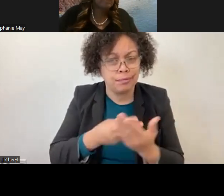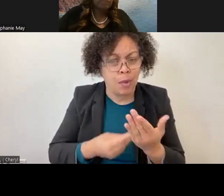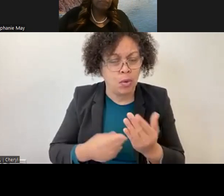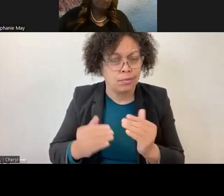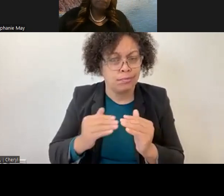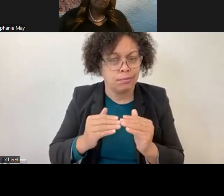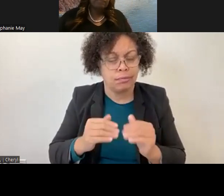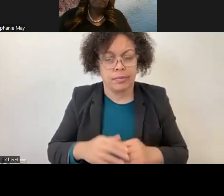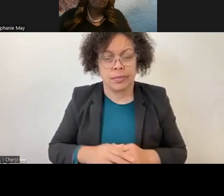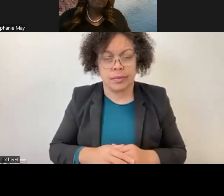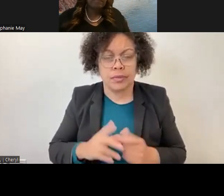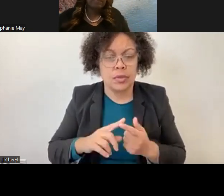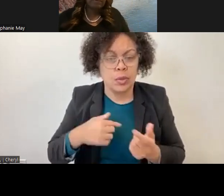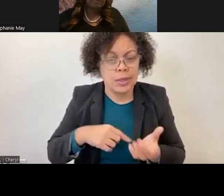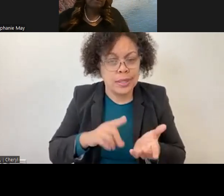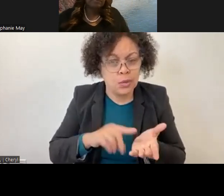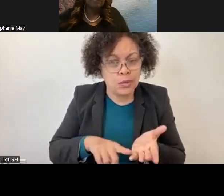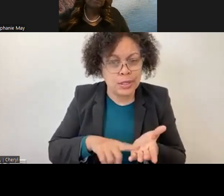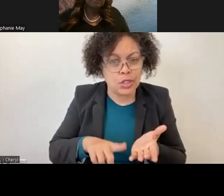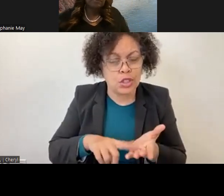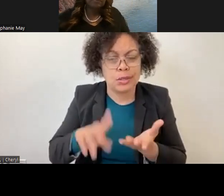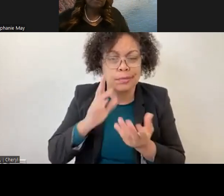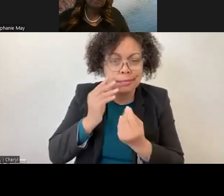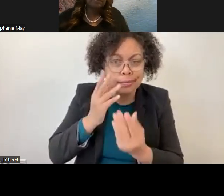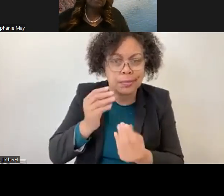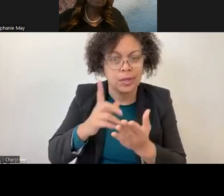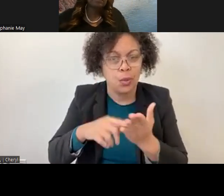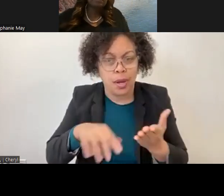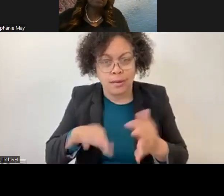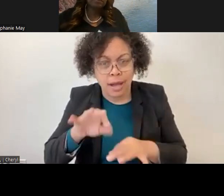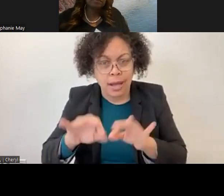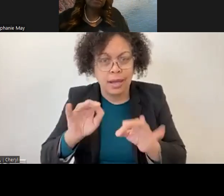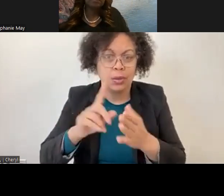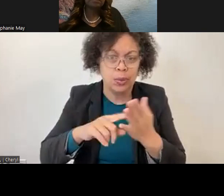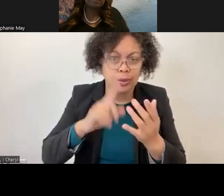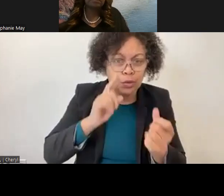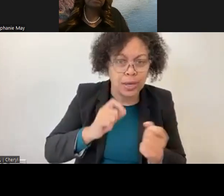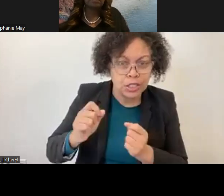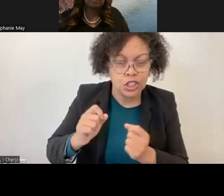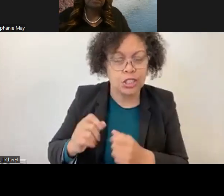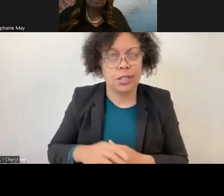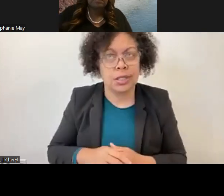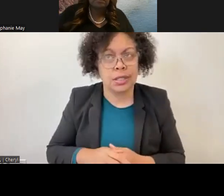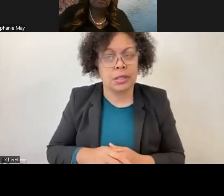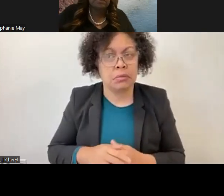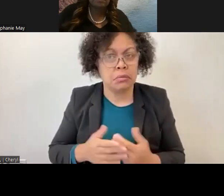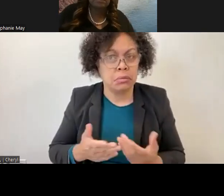as we do our research and we communicate our outcomes and our strategies,